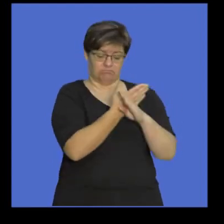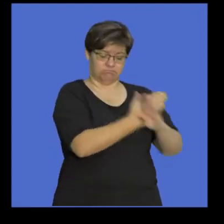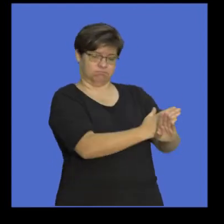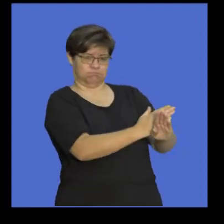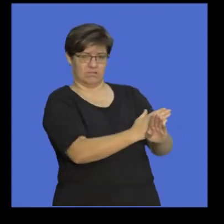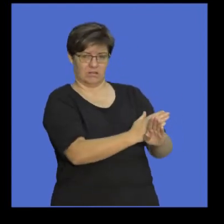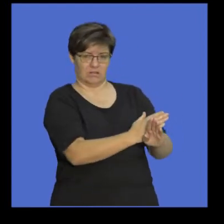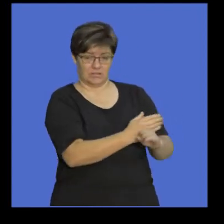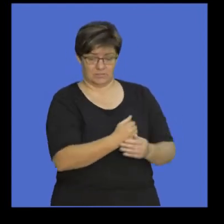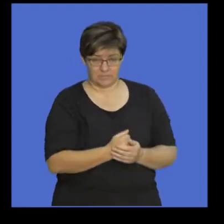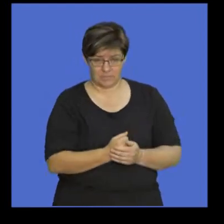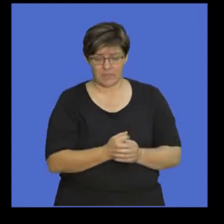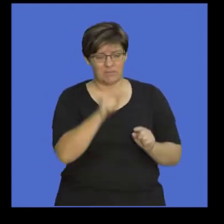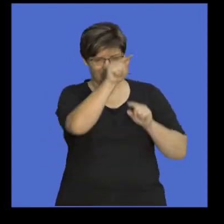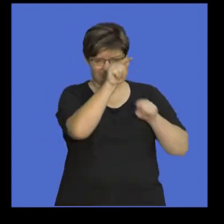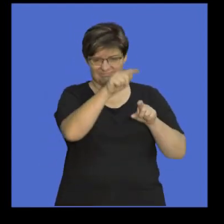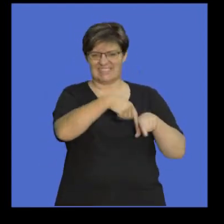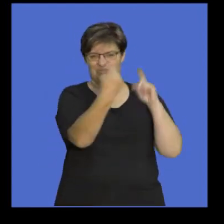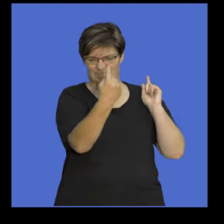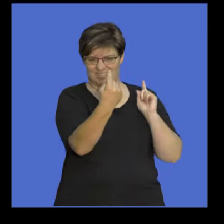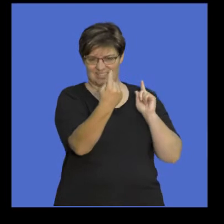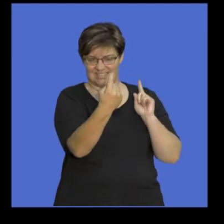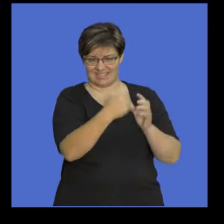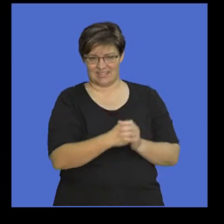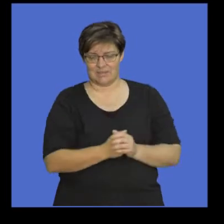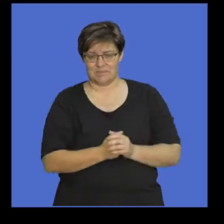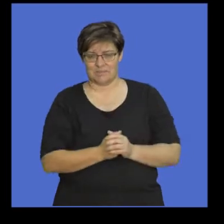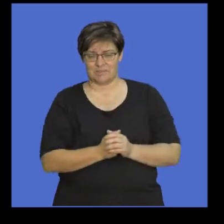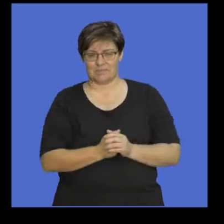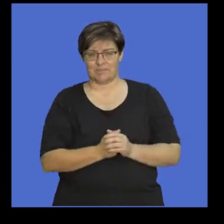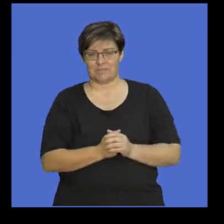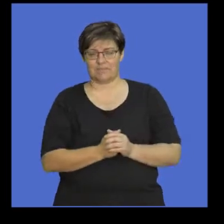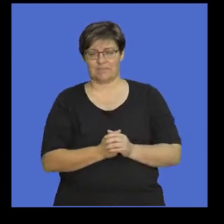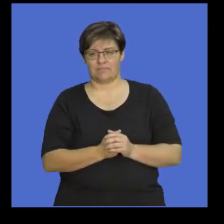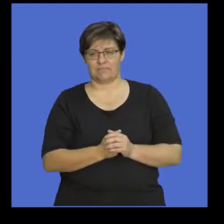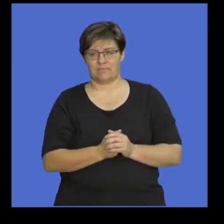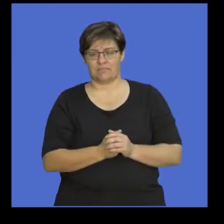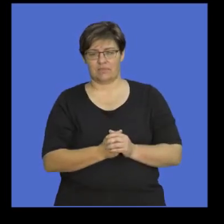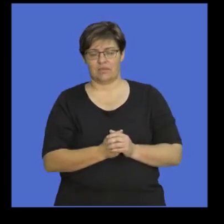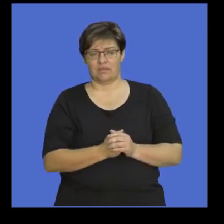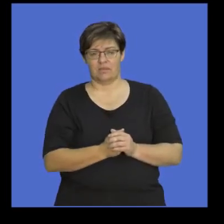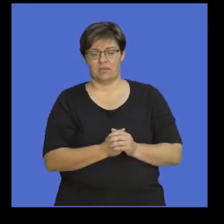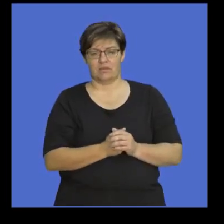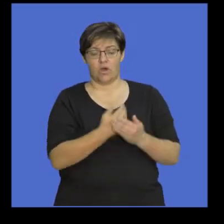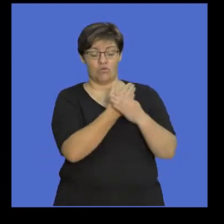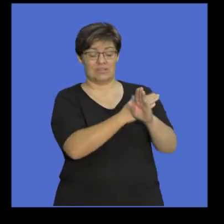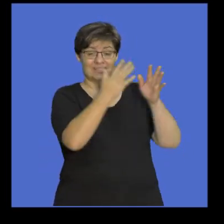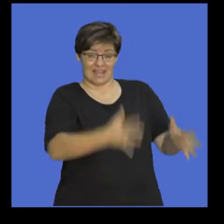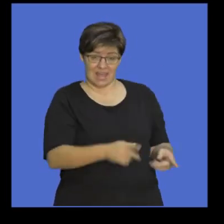distinction between the two. You need to actually be able to, differentiate. So a resistor